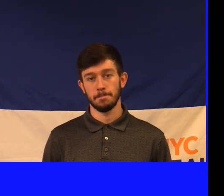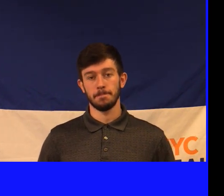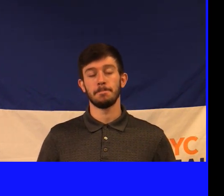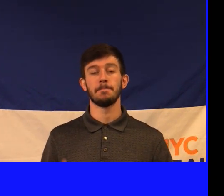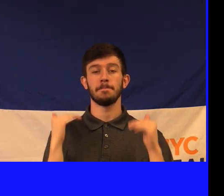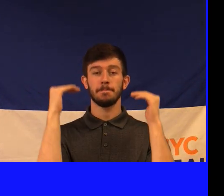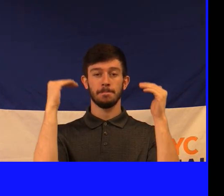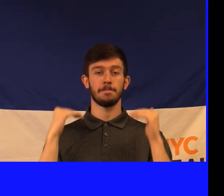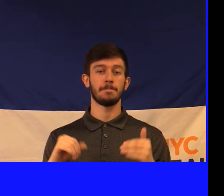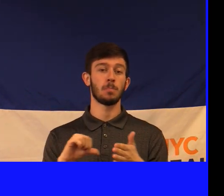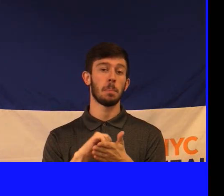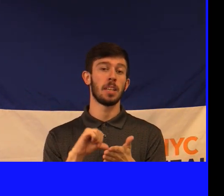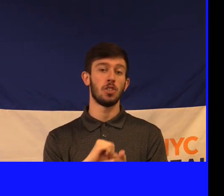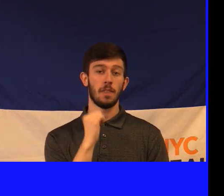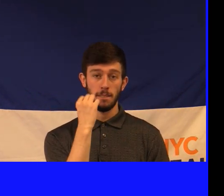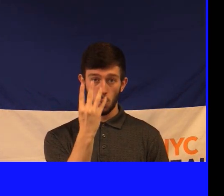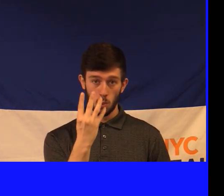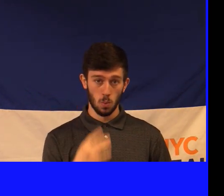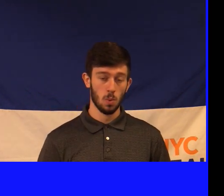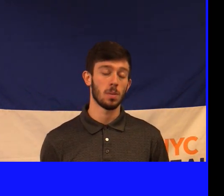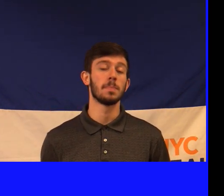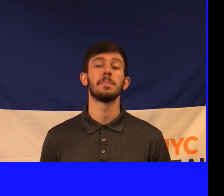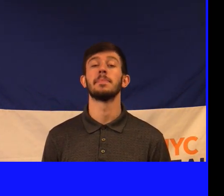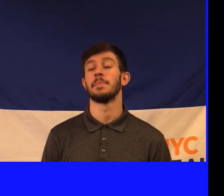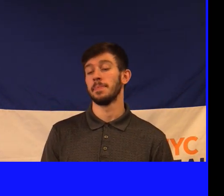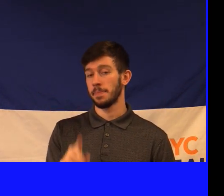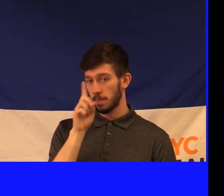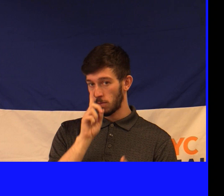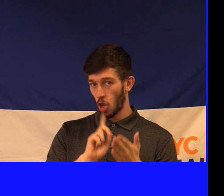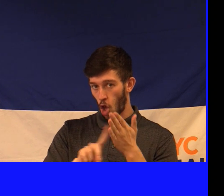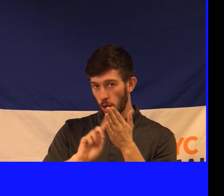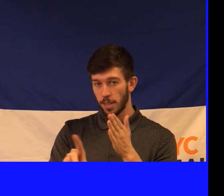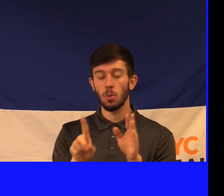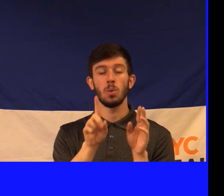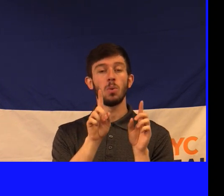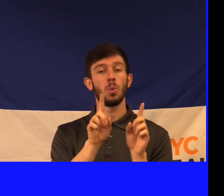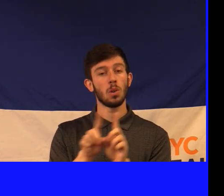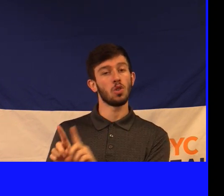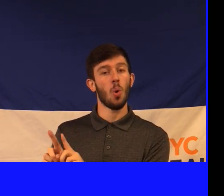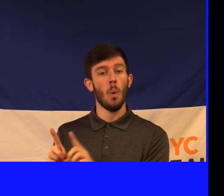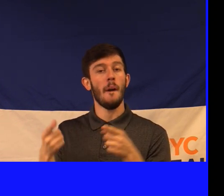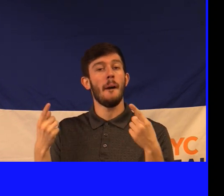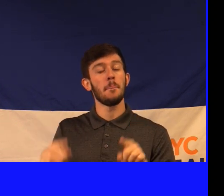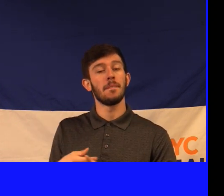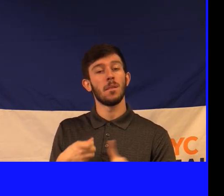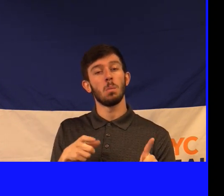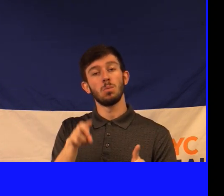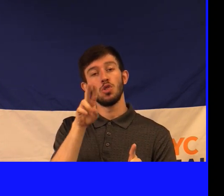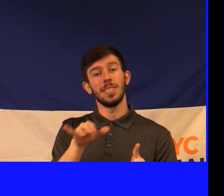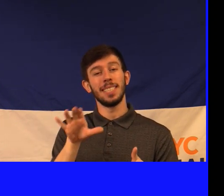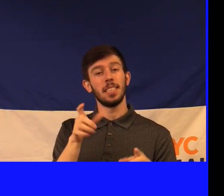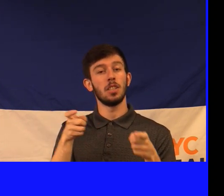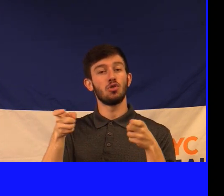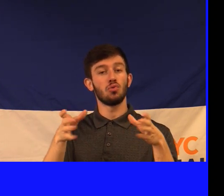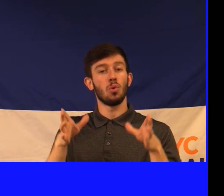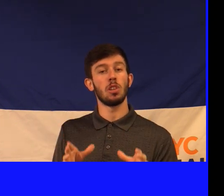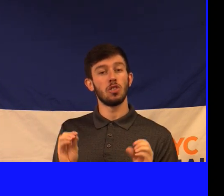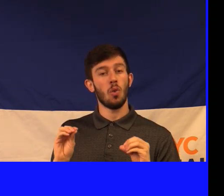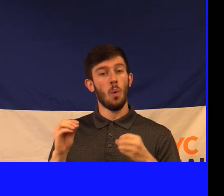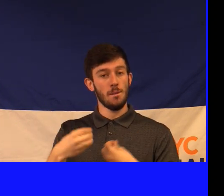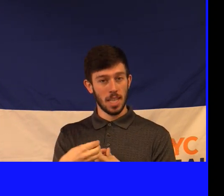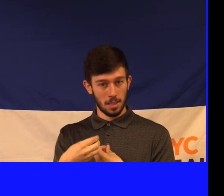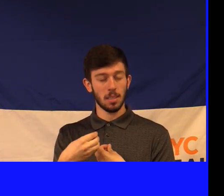Moving on to page 4, this audit is also done by the New York City Controller's